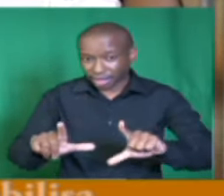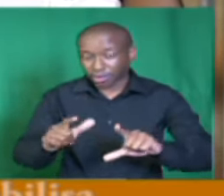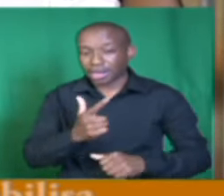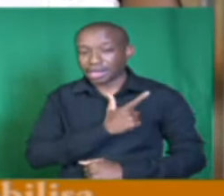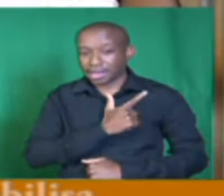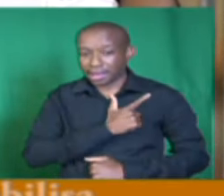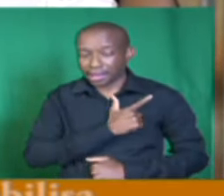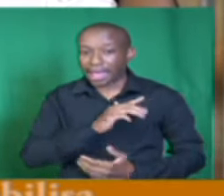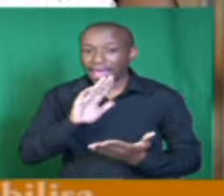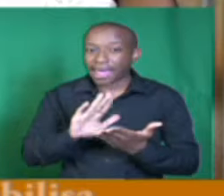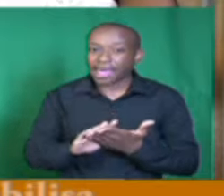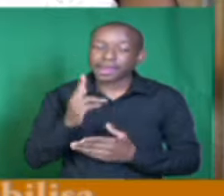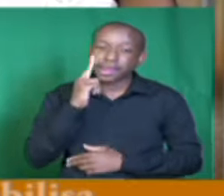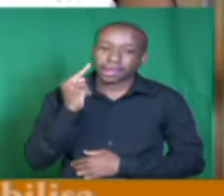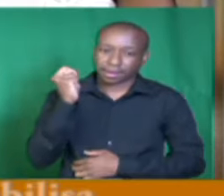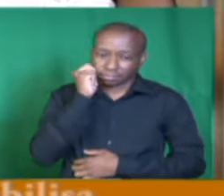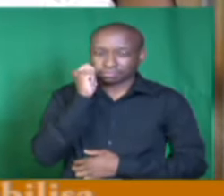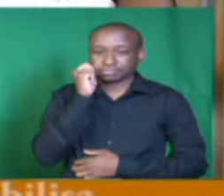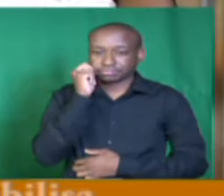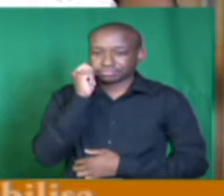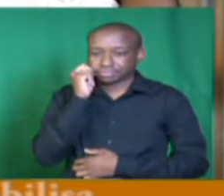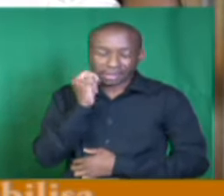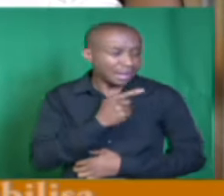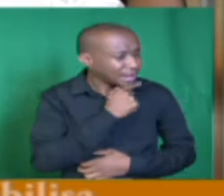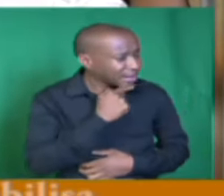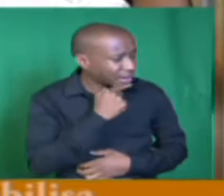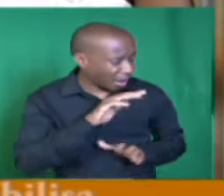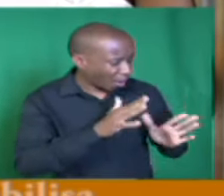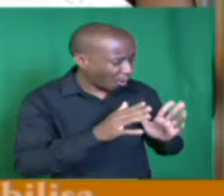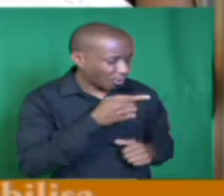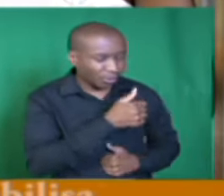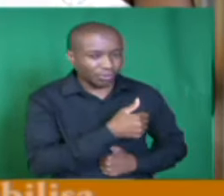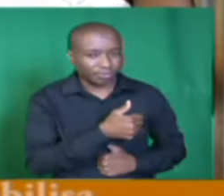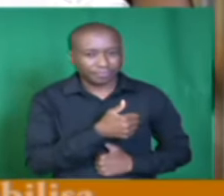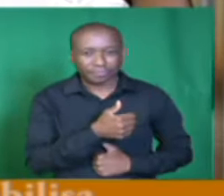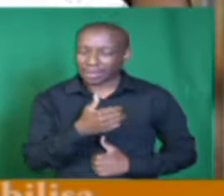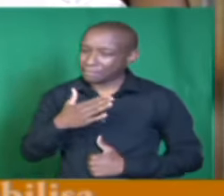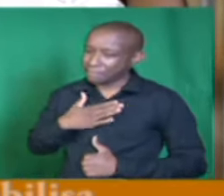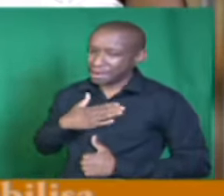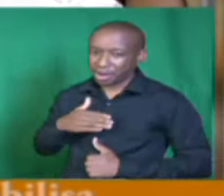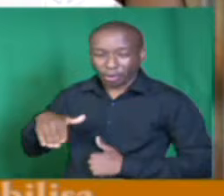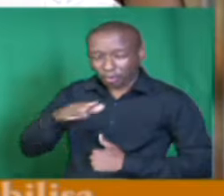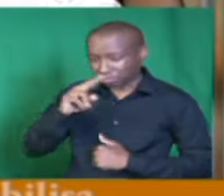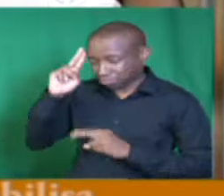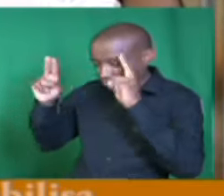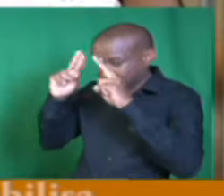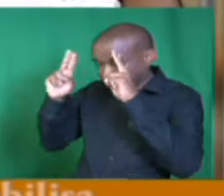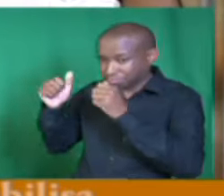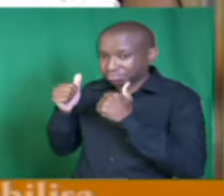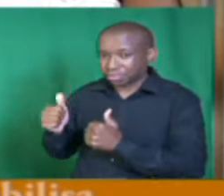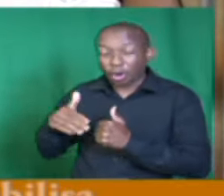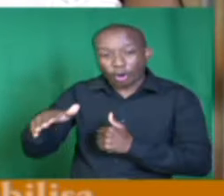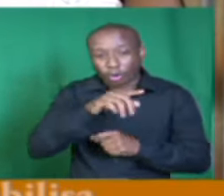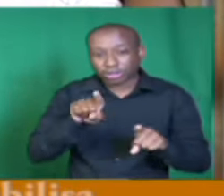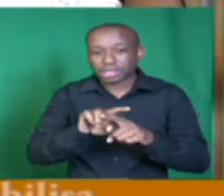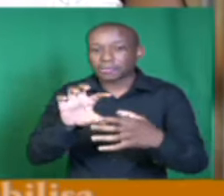interpreters, Linda Mamba and Tobile Fagutse. Lerato, how are you doing this afternoon? Good afternoon, Nokwazi, and to our viewers